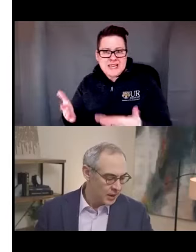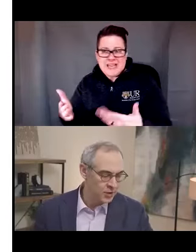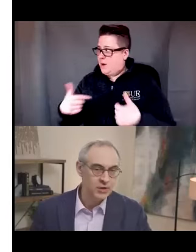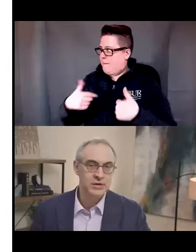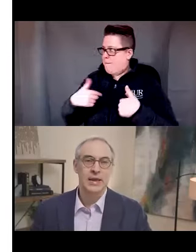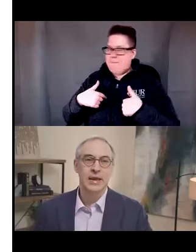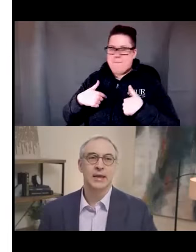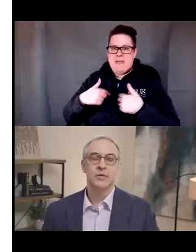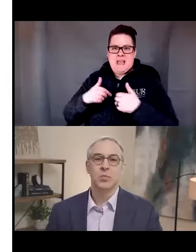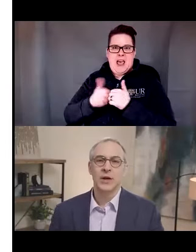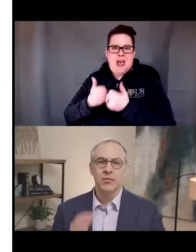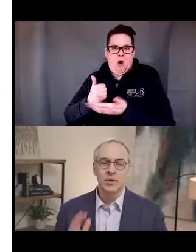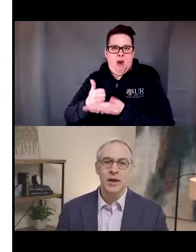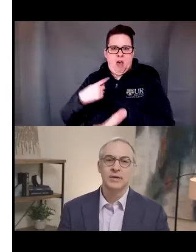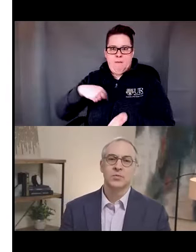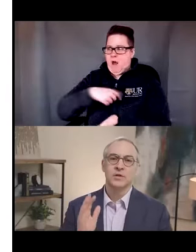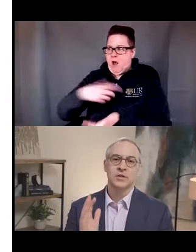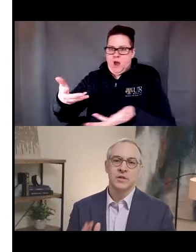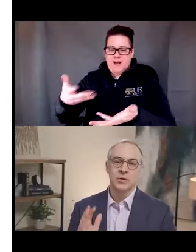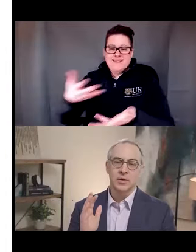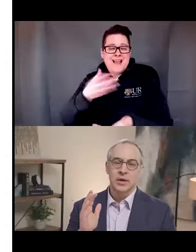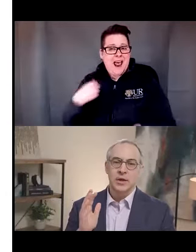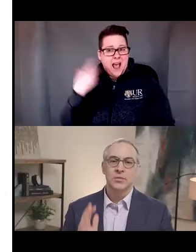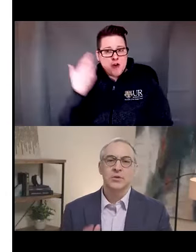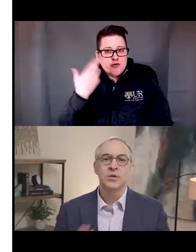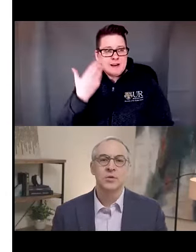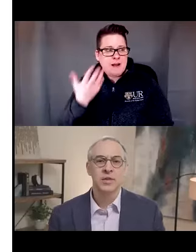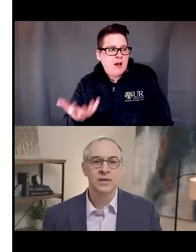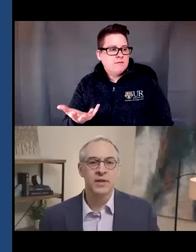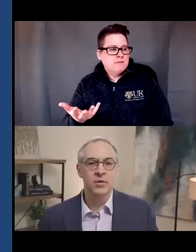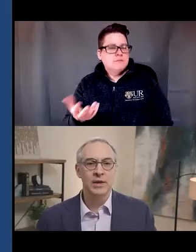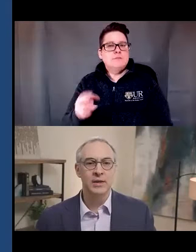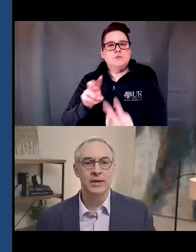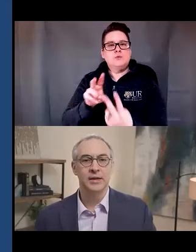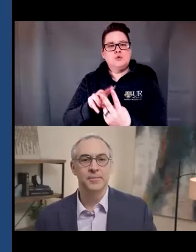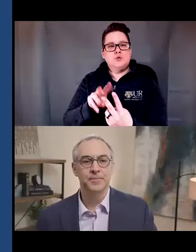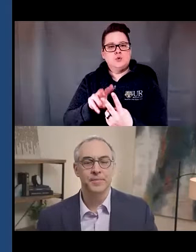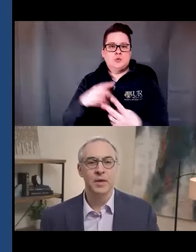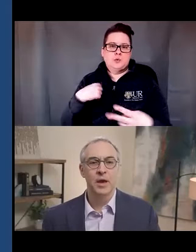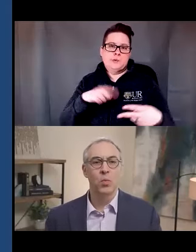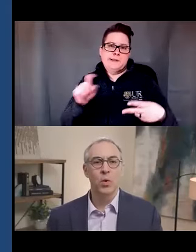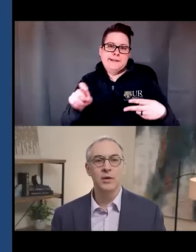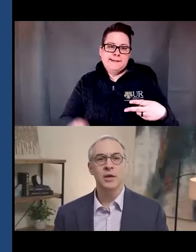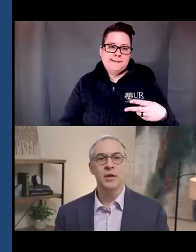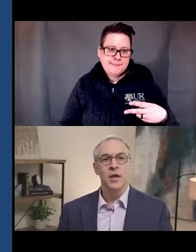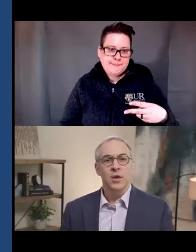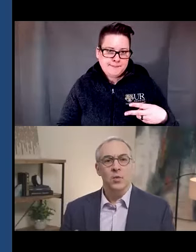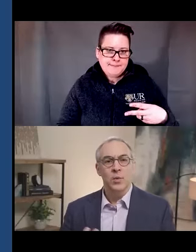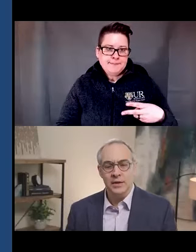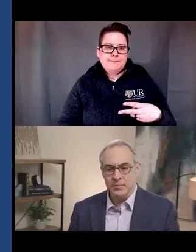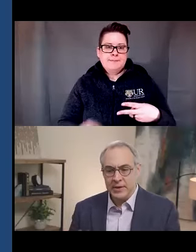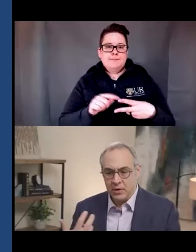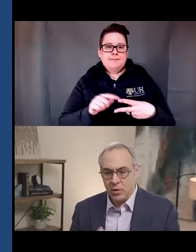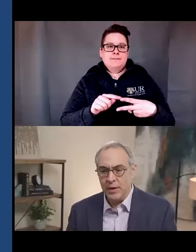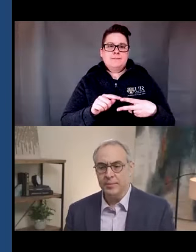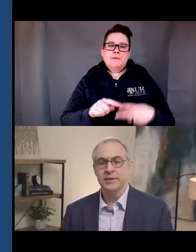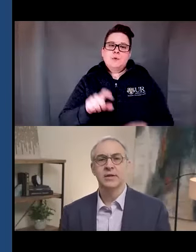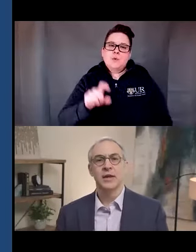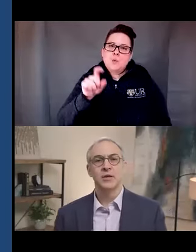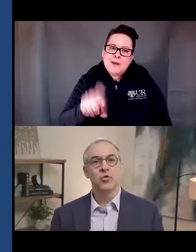and others. And what I realized was that there were 2 things that we needed. One,